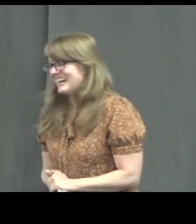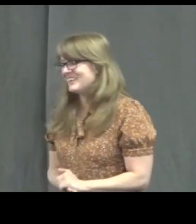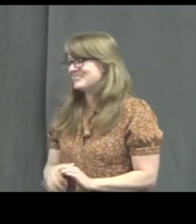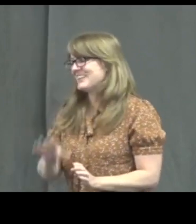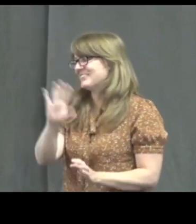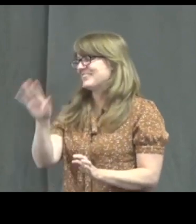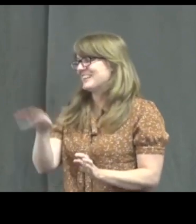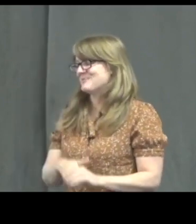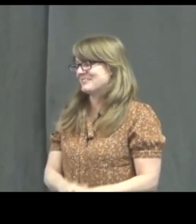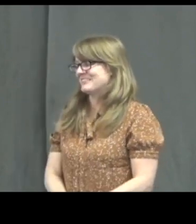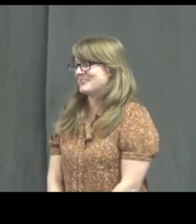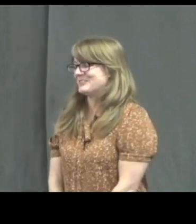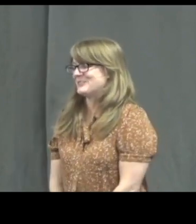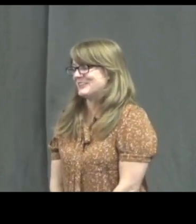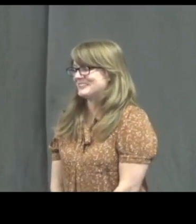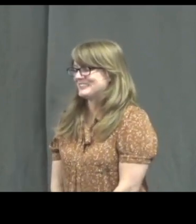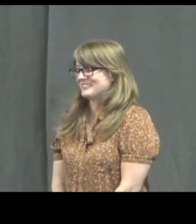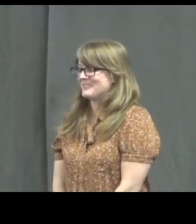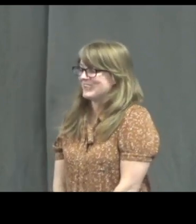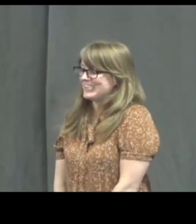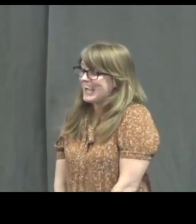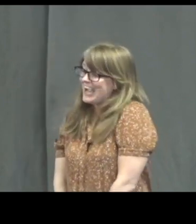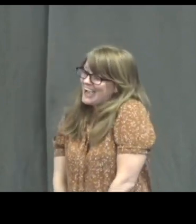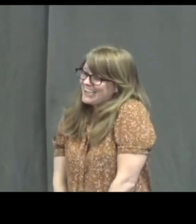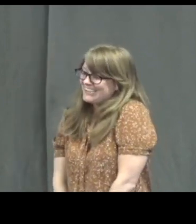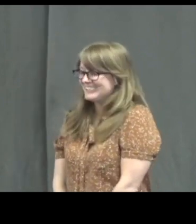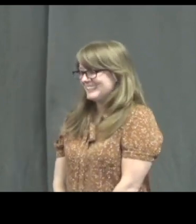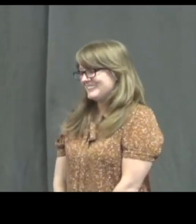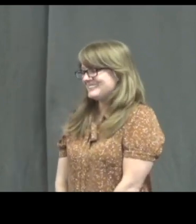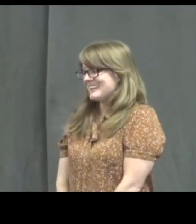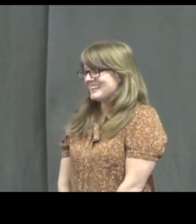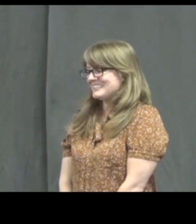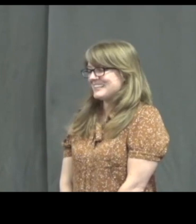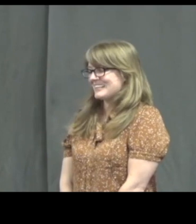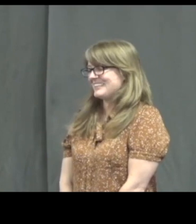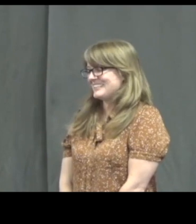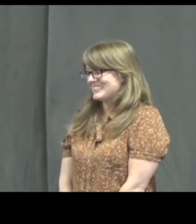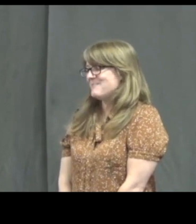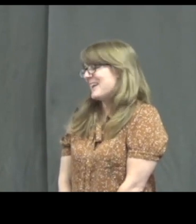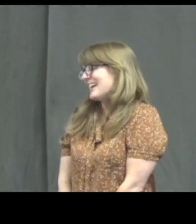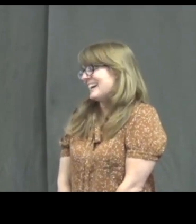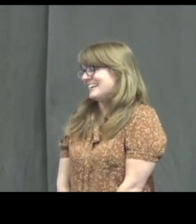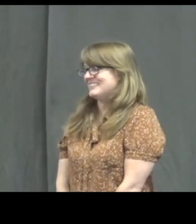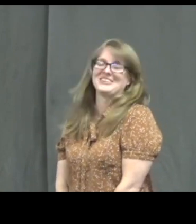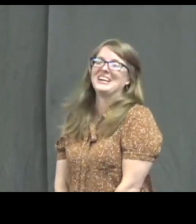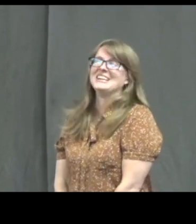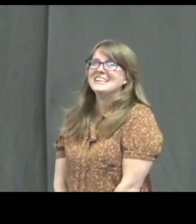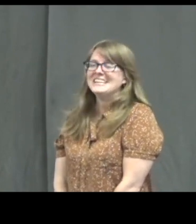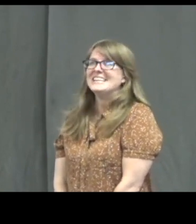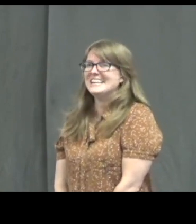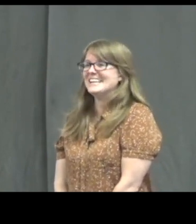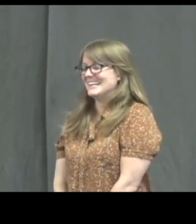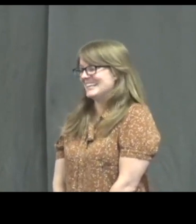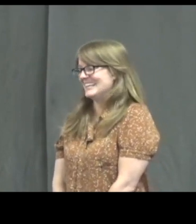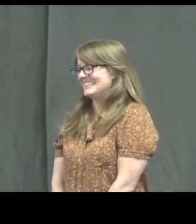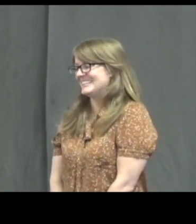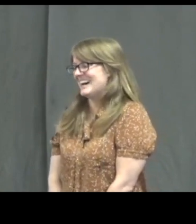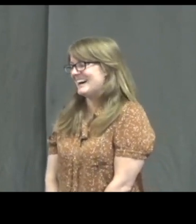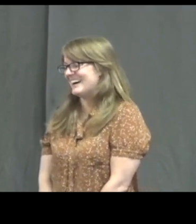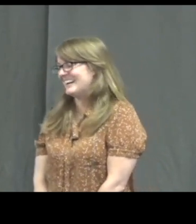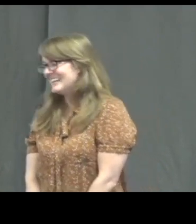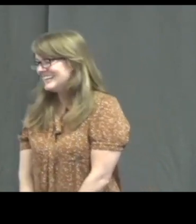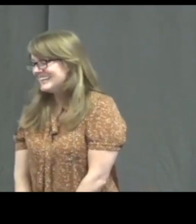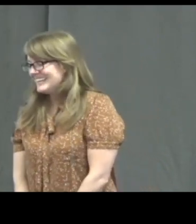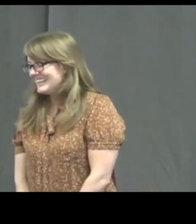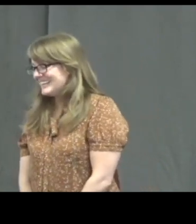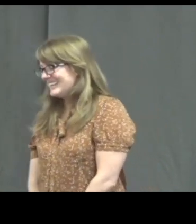I always make sure the other person goes first because I'm like, "I study ejaculation in pandas," right? It's not